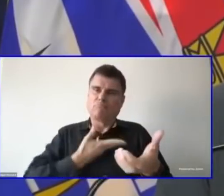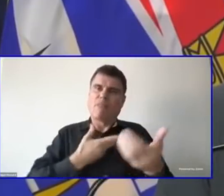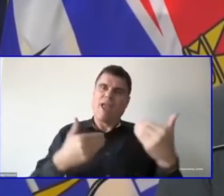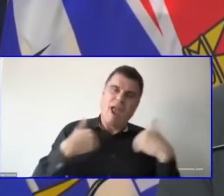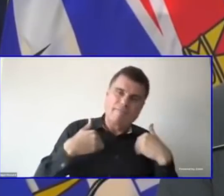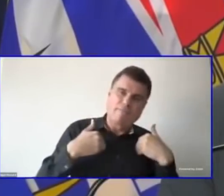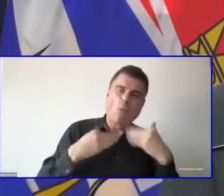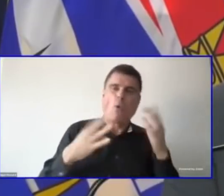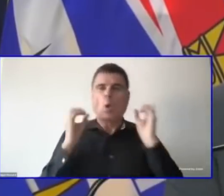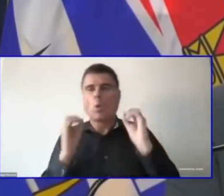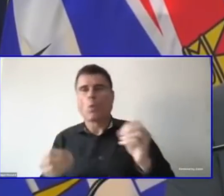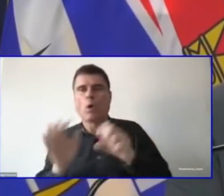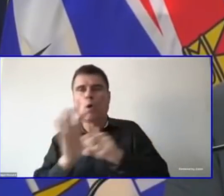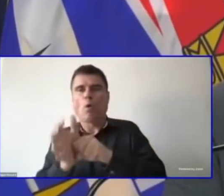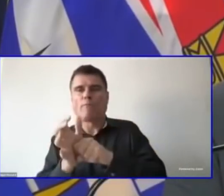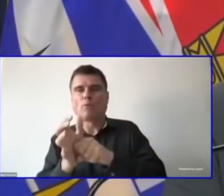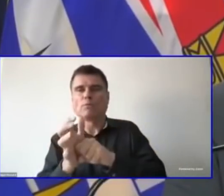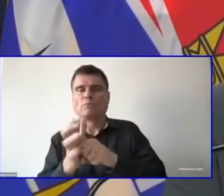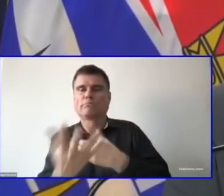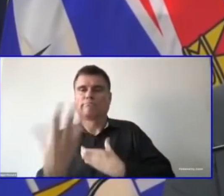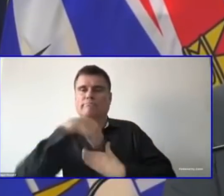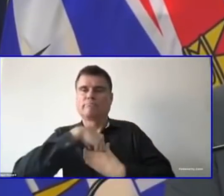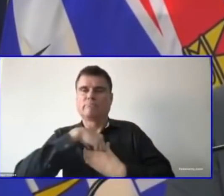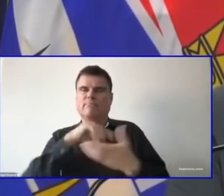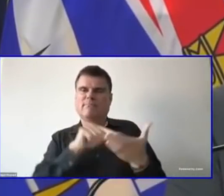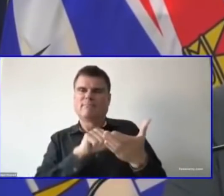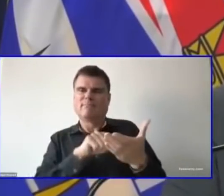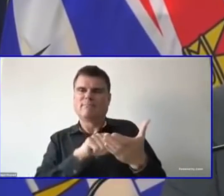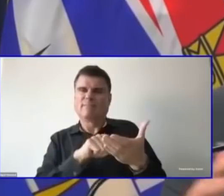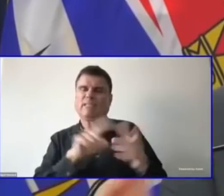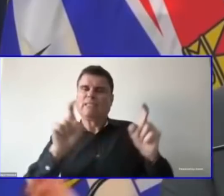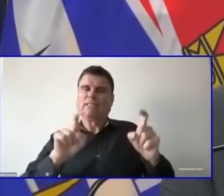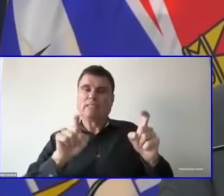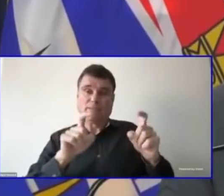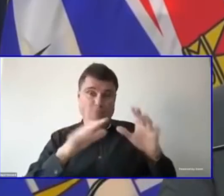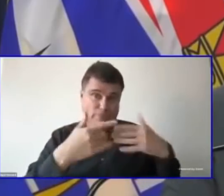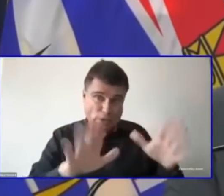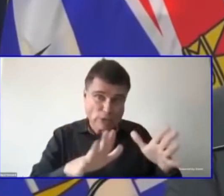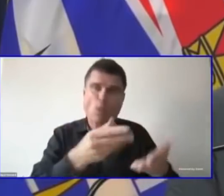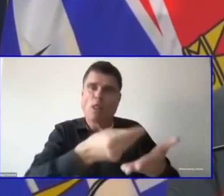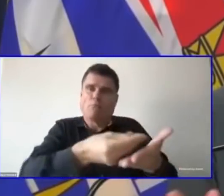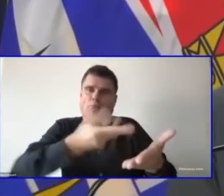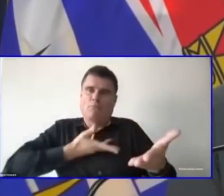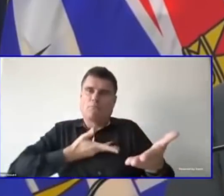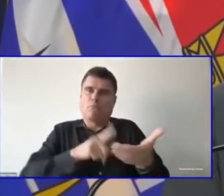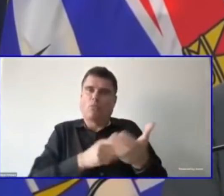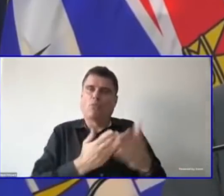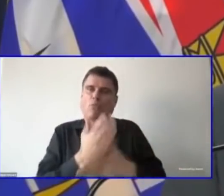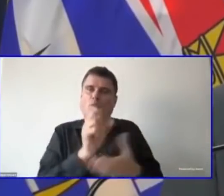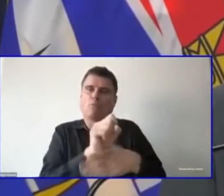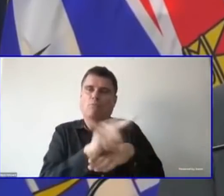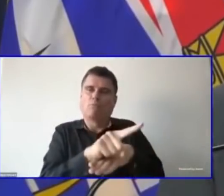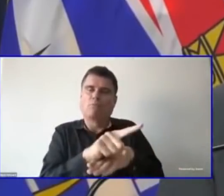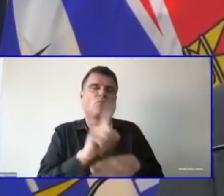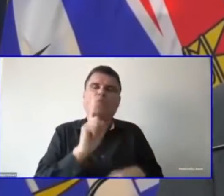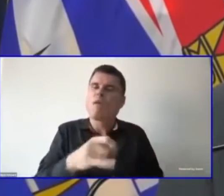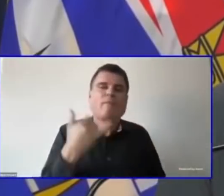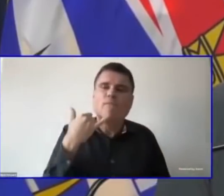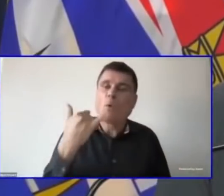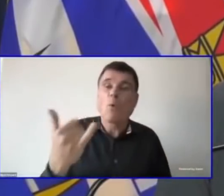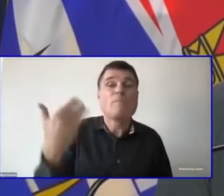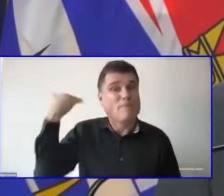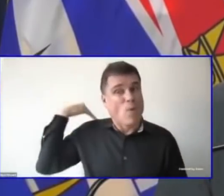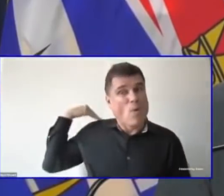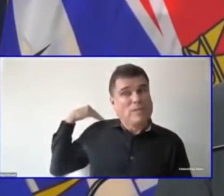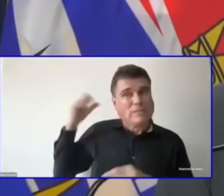positive. So the testing notification is going out right away to people. So that has changed from